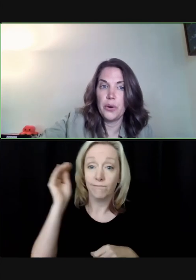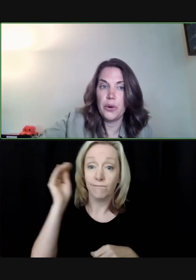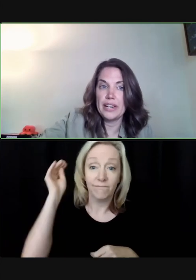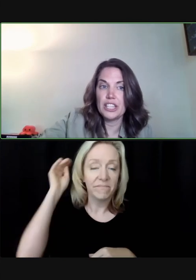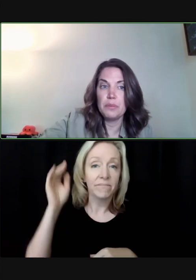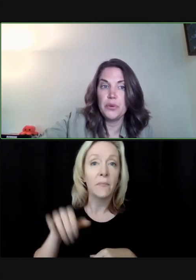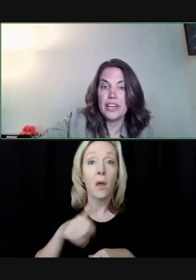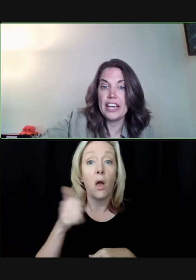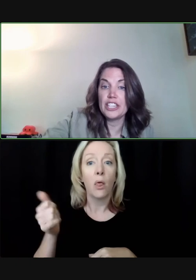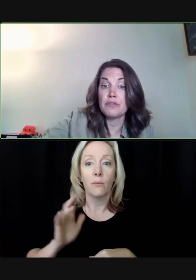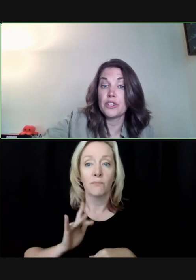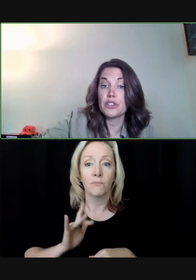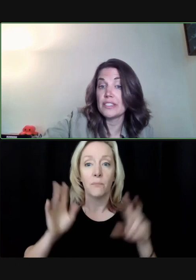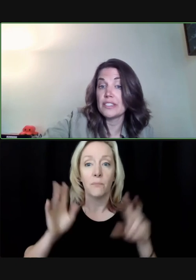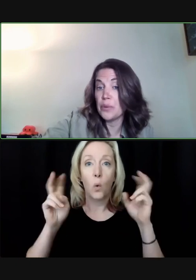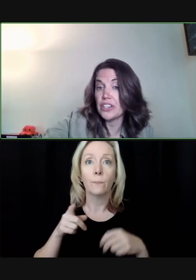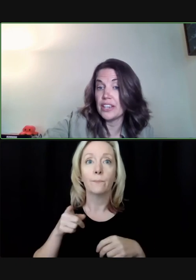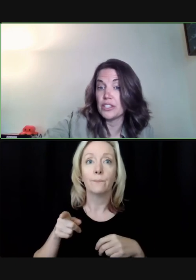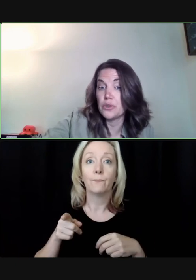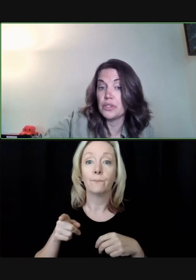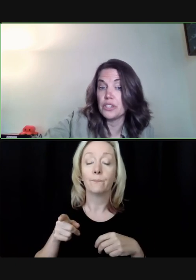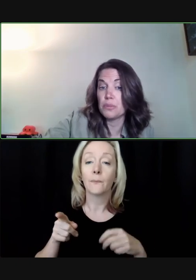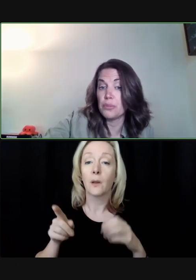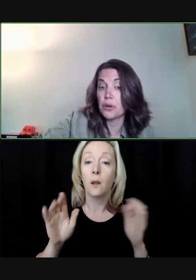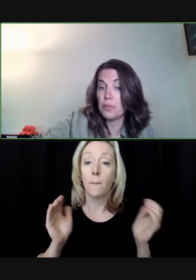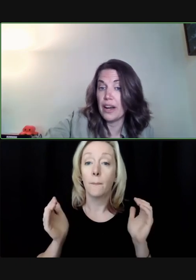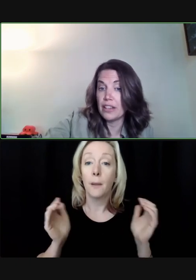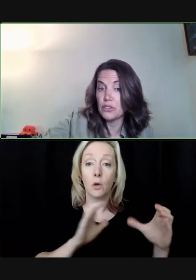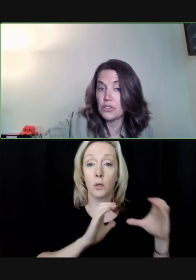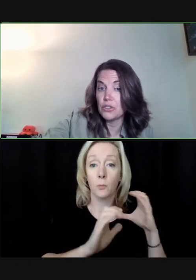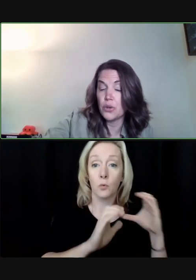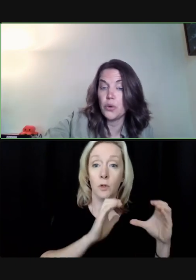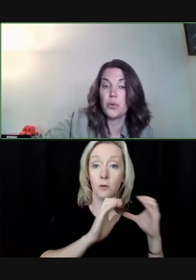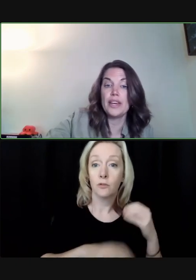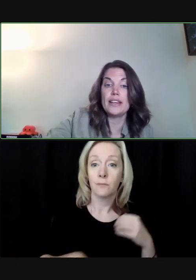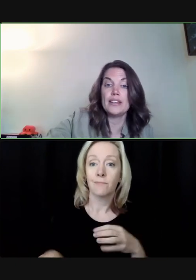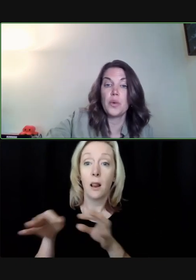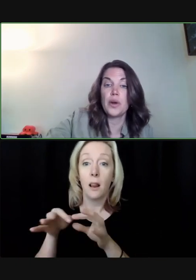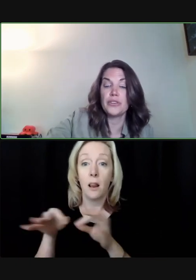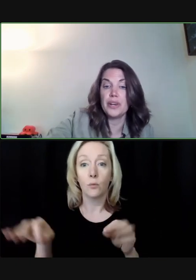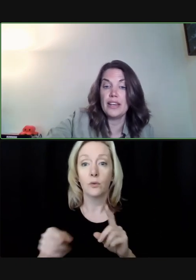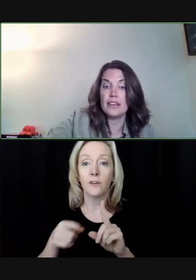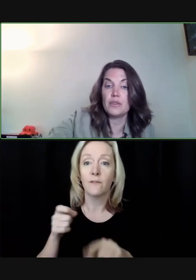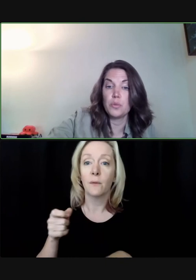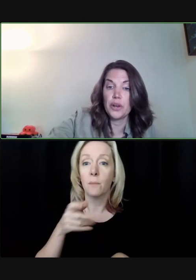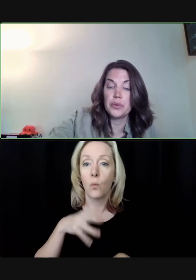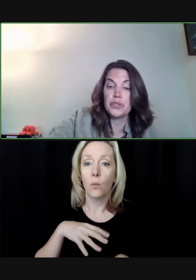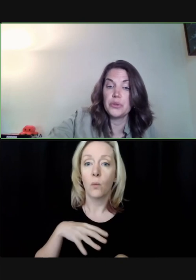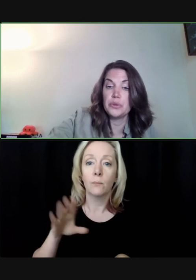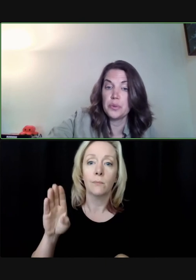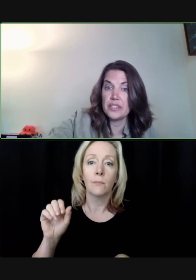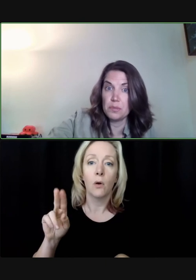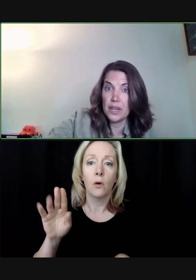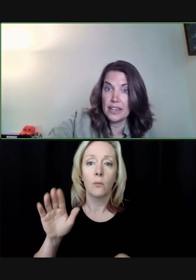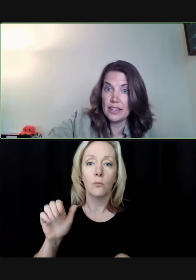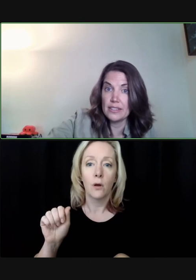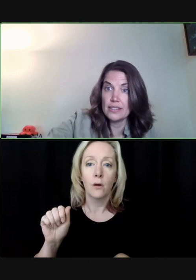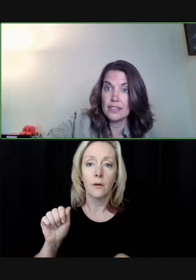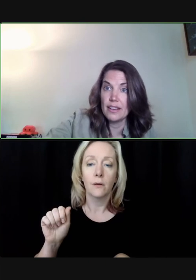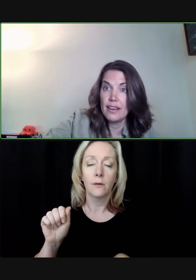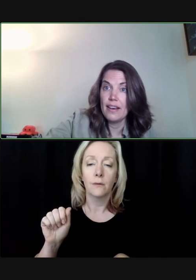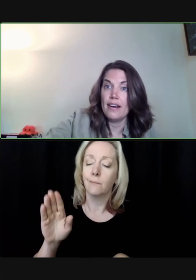Another great quote is communication versus language. And so this is from Barbara Miles, who is well known in working with students with